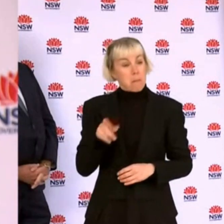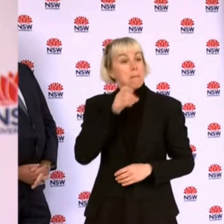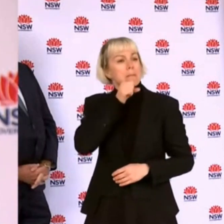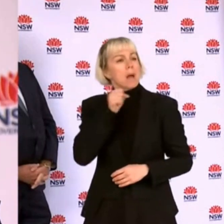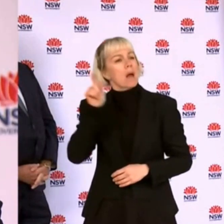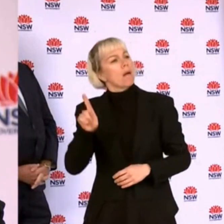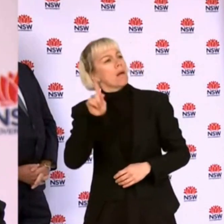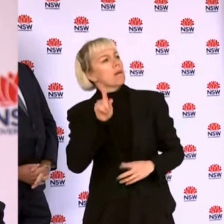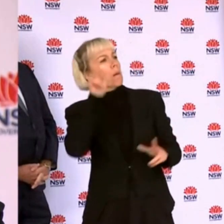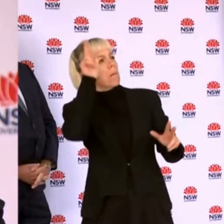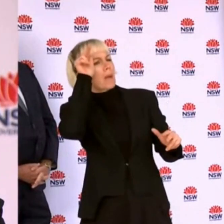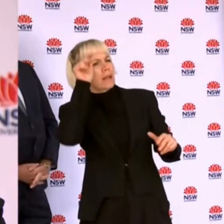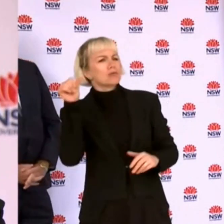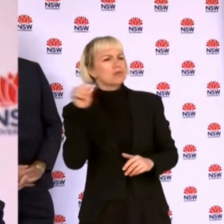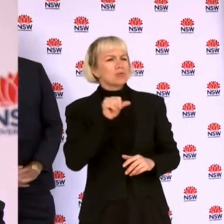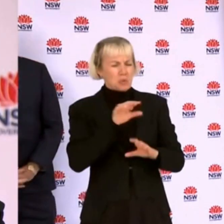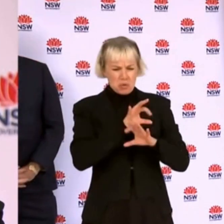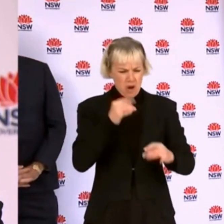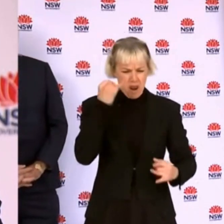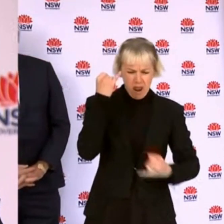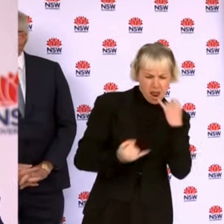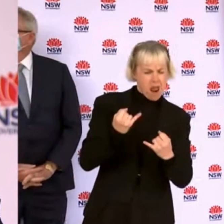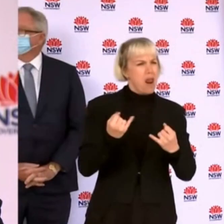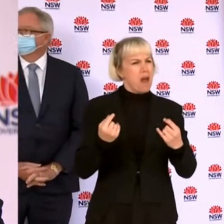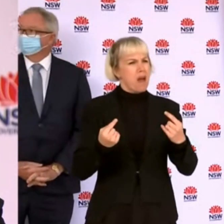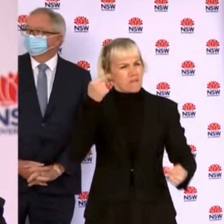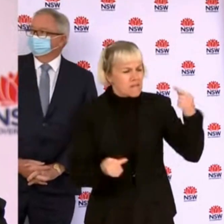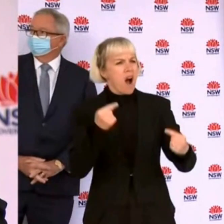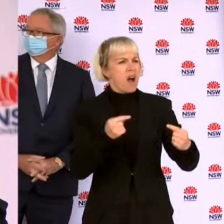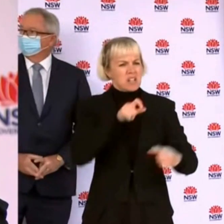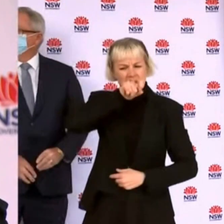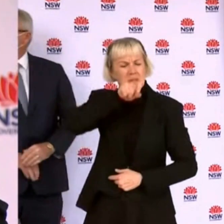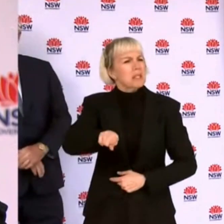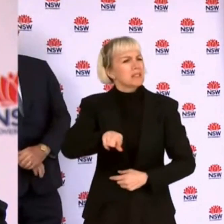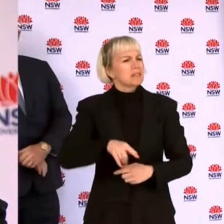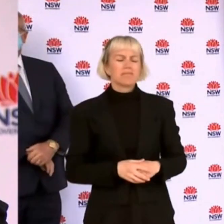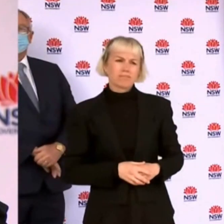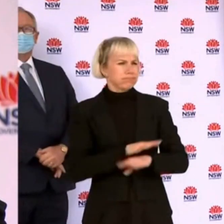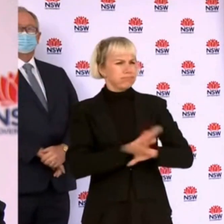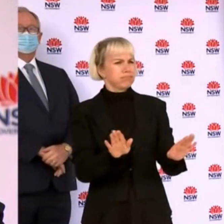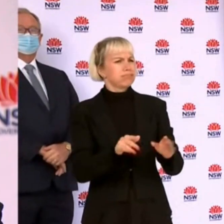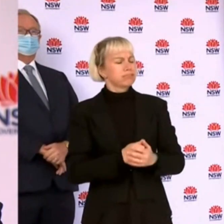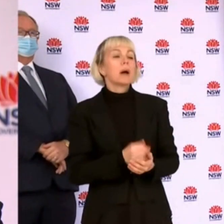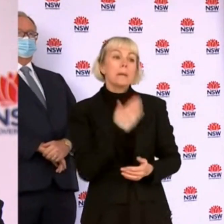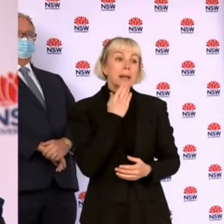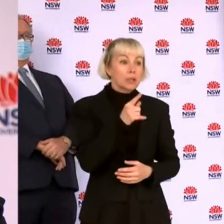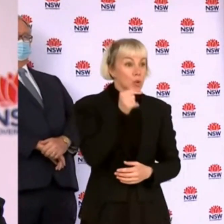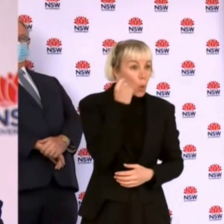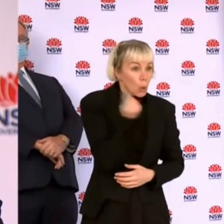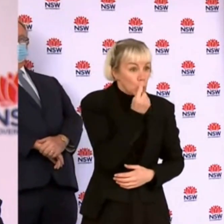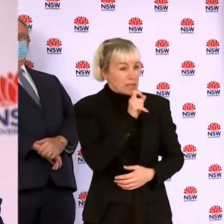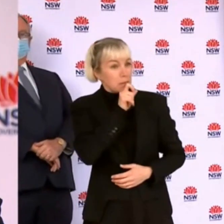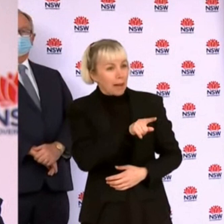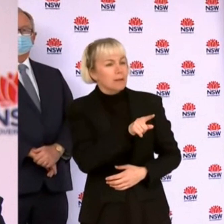communication between two people in and around these retail settings, they should ring the police. They should provide that information and police will follow it up.